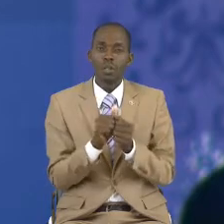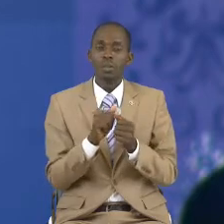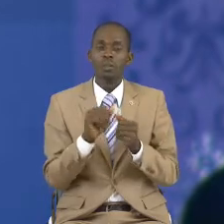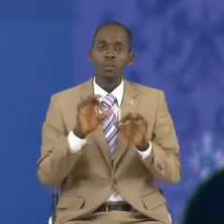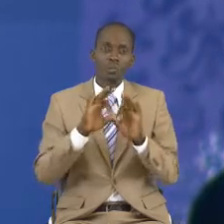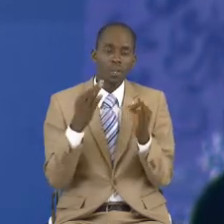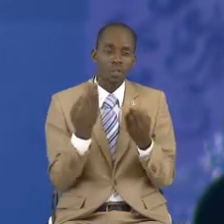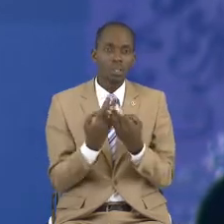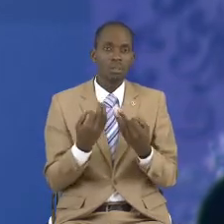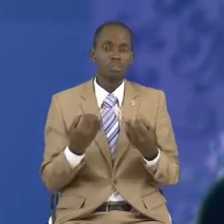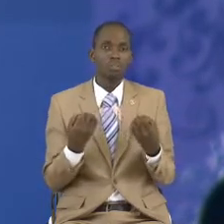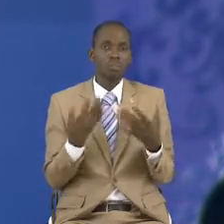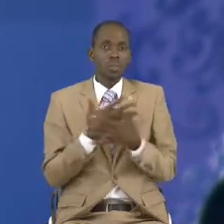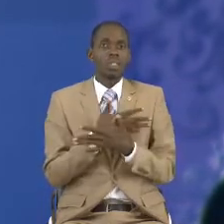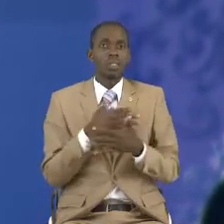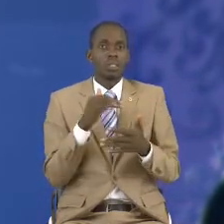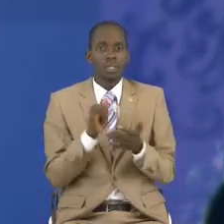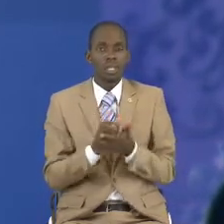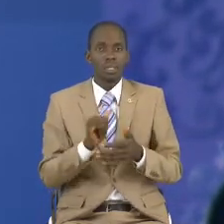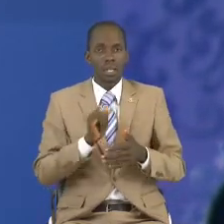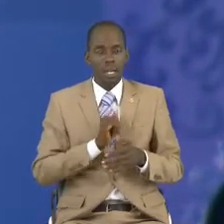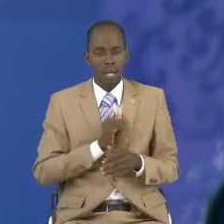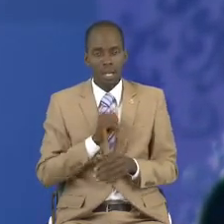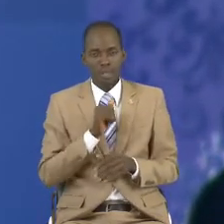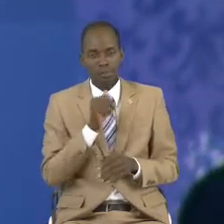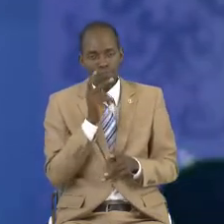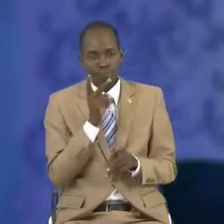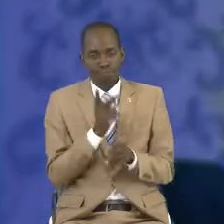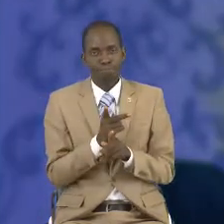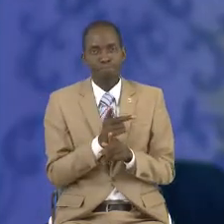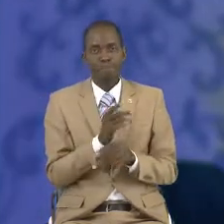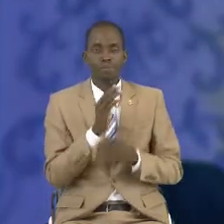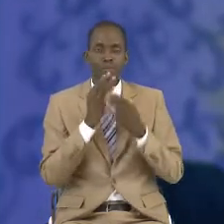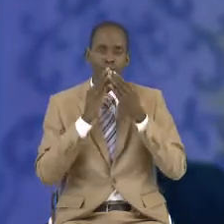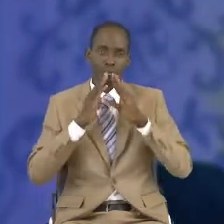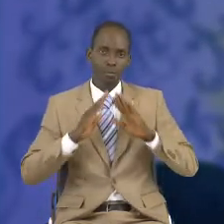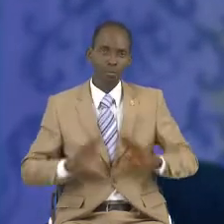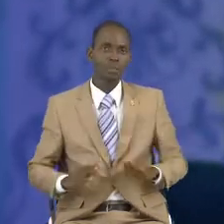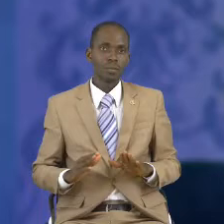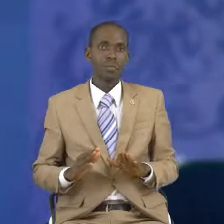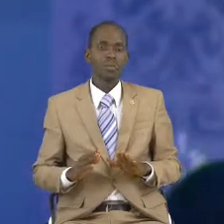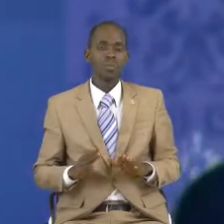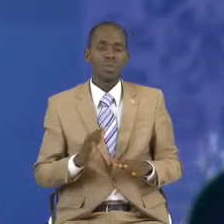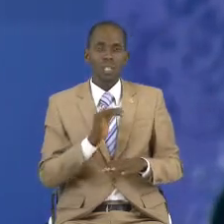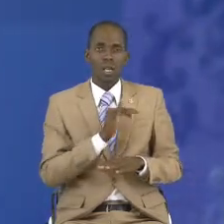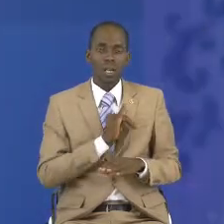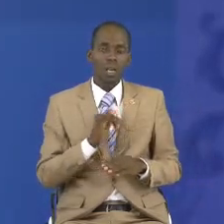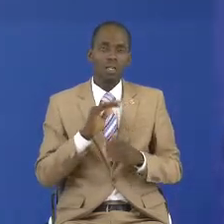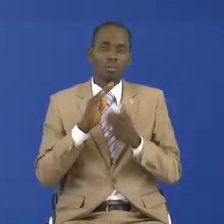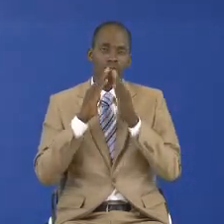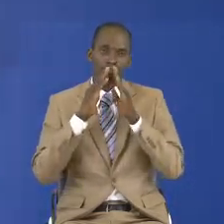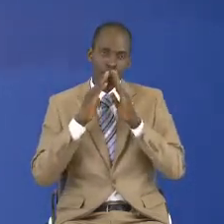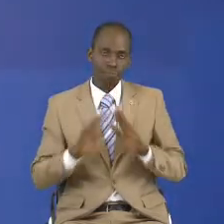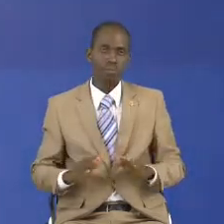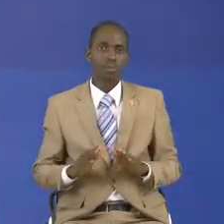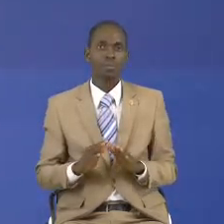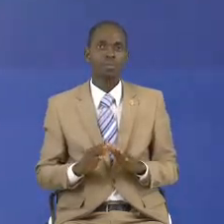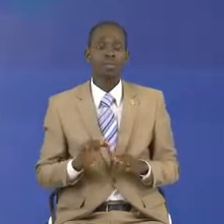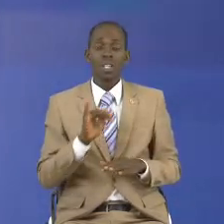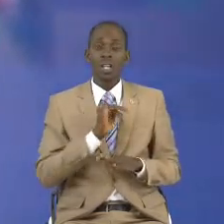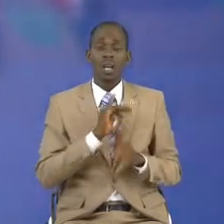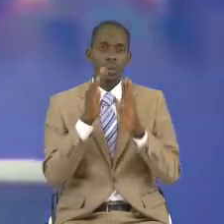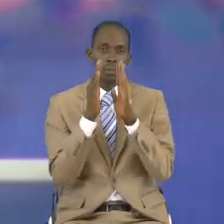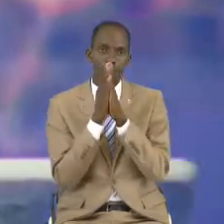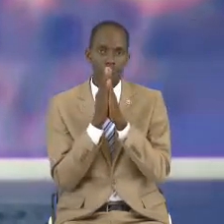i silence catch silence i pray